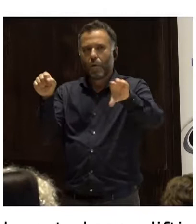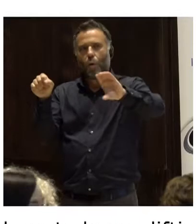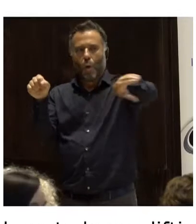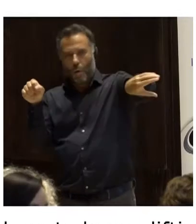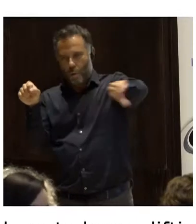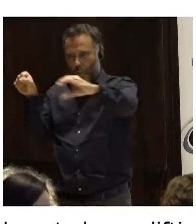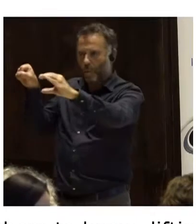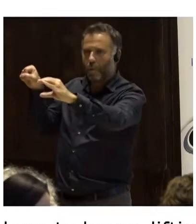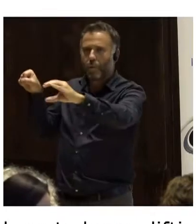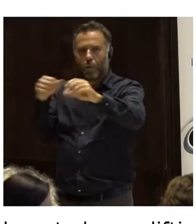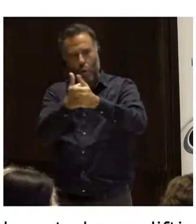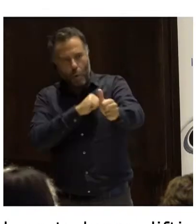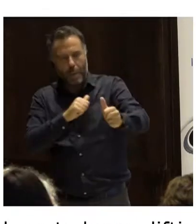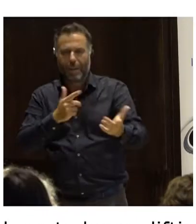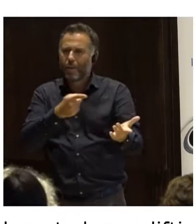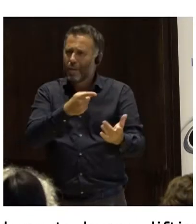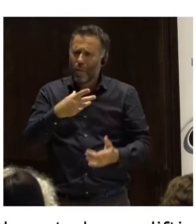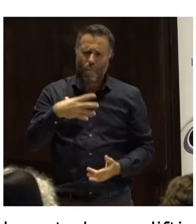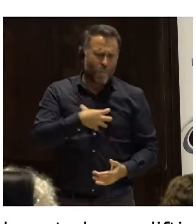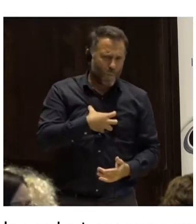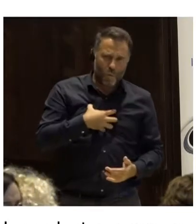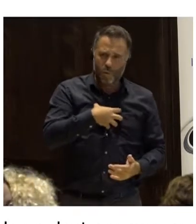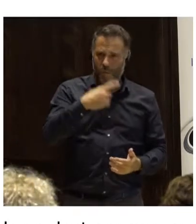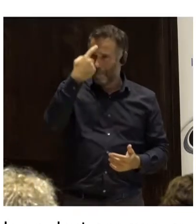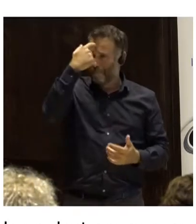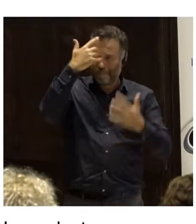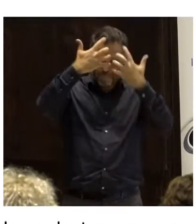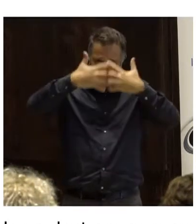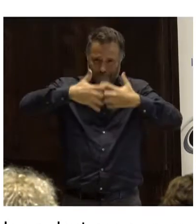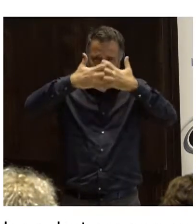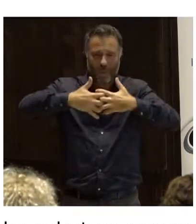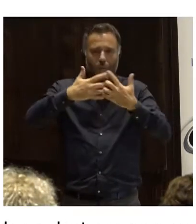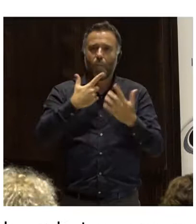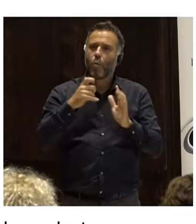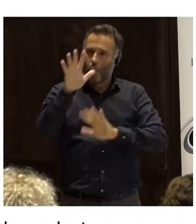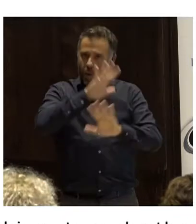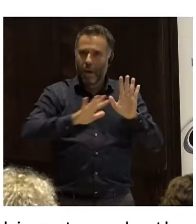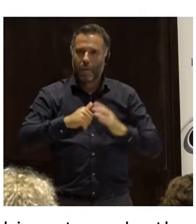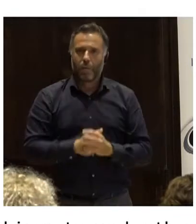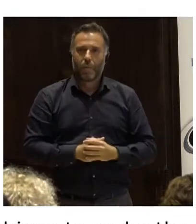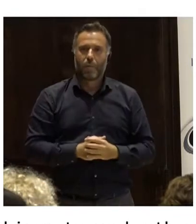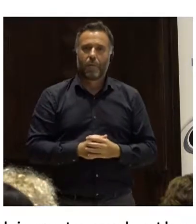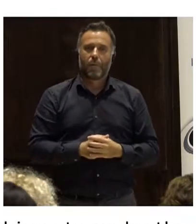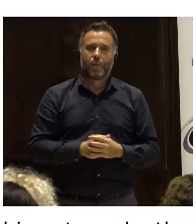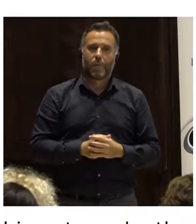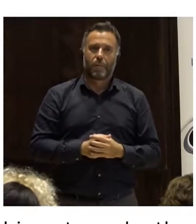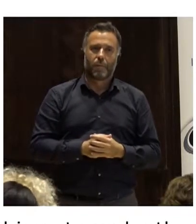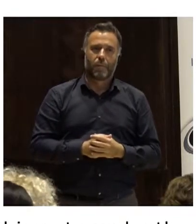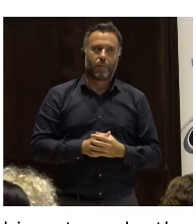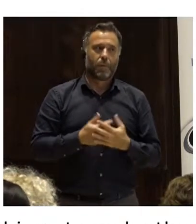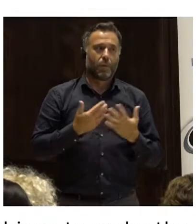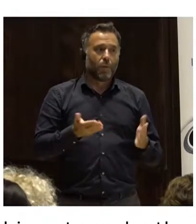where you want. That's a lot. And so when we're prompting children to try to help them learn those skills, we may